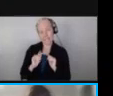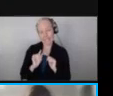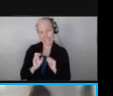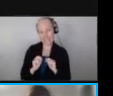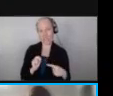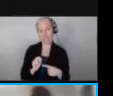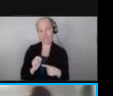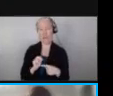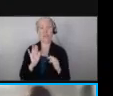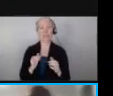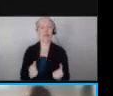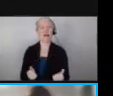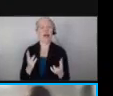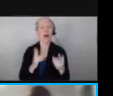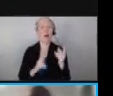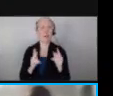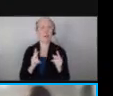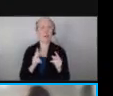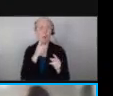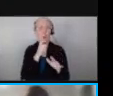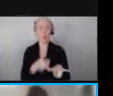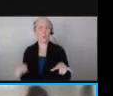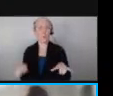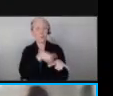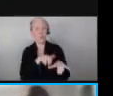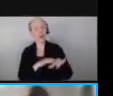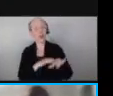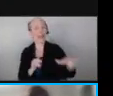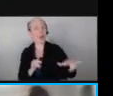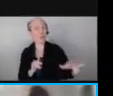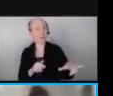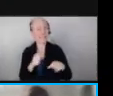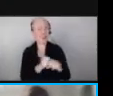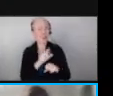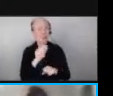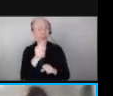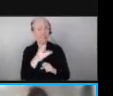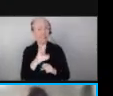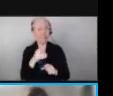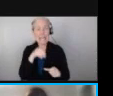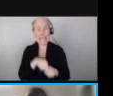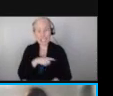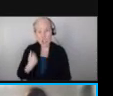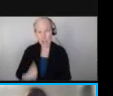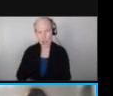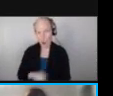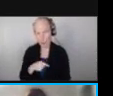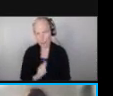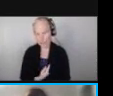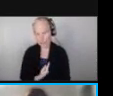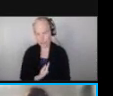of individuals that got on a plane in 2016 in China alone.